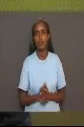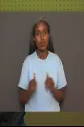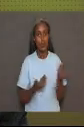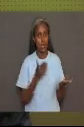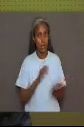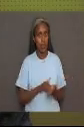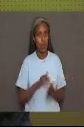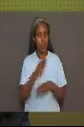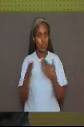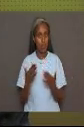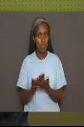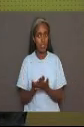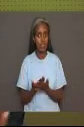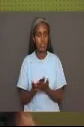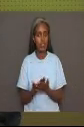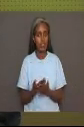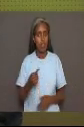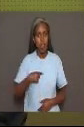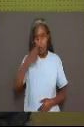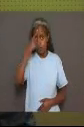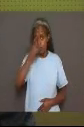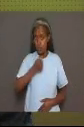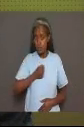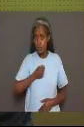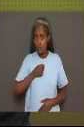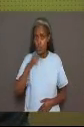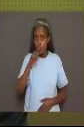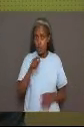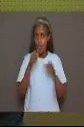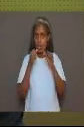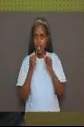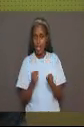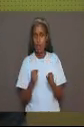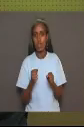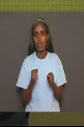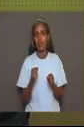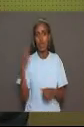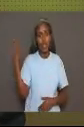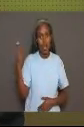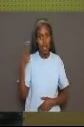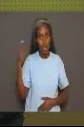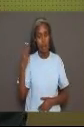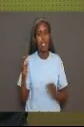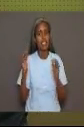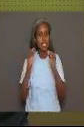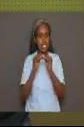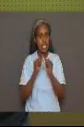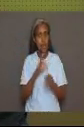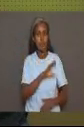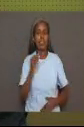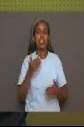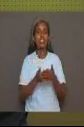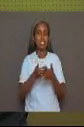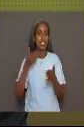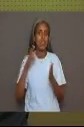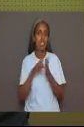Welcome back, everyone. I am sure that you were able to apply the sum and